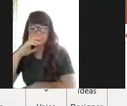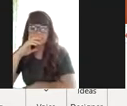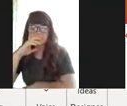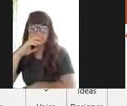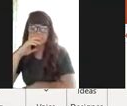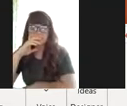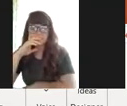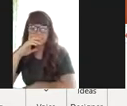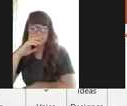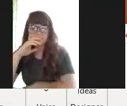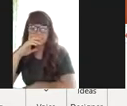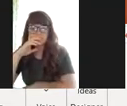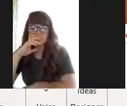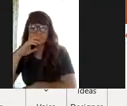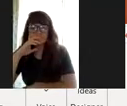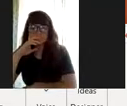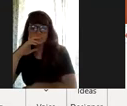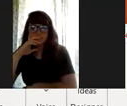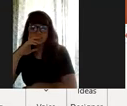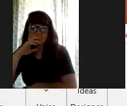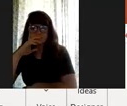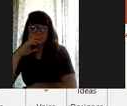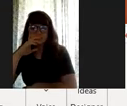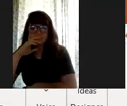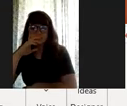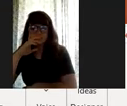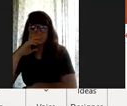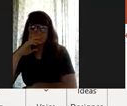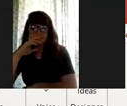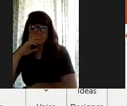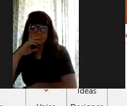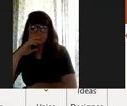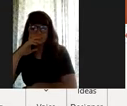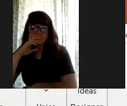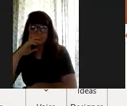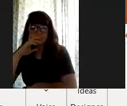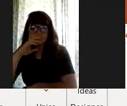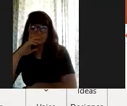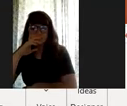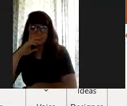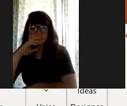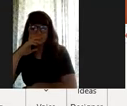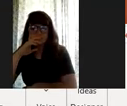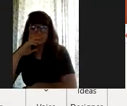Saying hardly they would die. Okay. Mm-hmm. All right. Keep going.